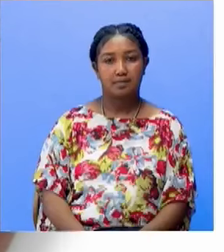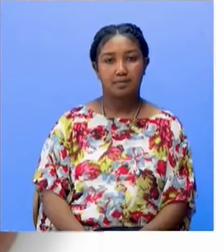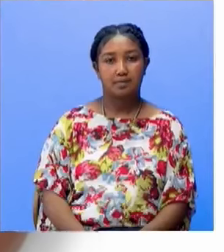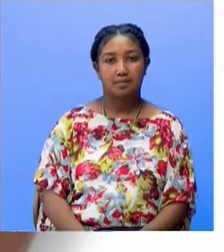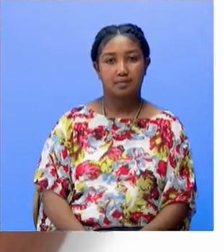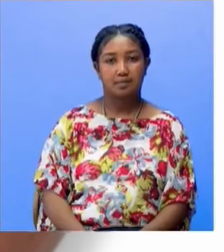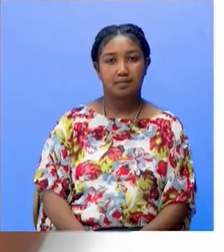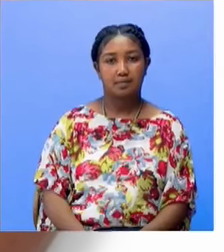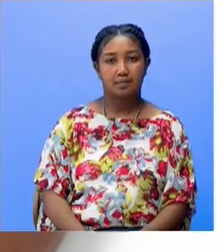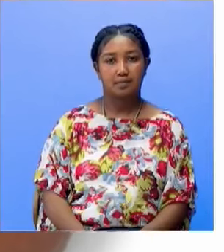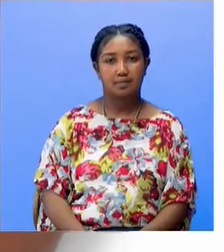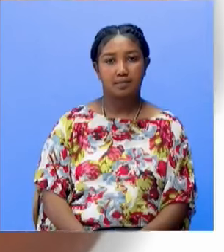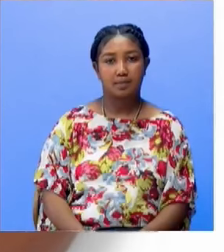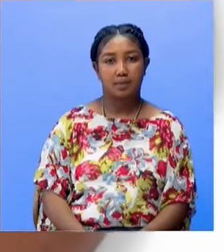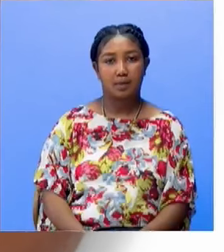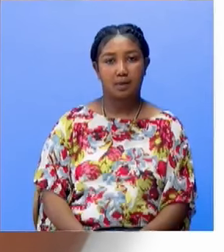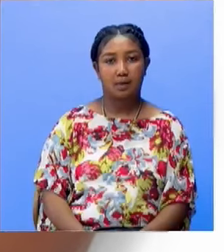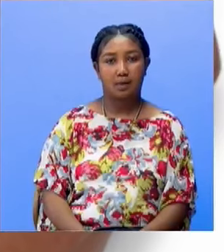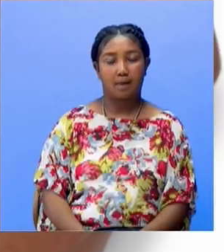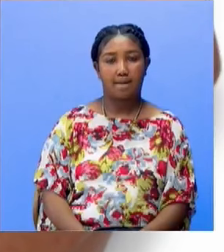in the past.